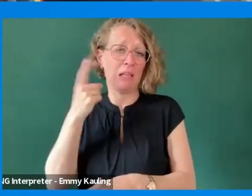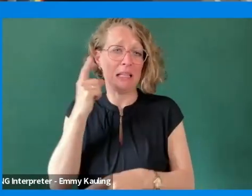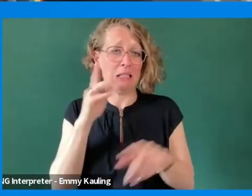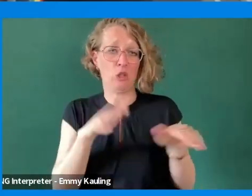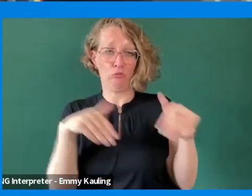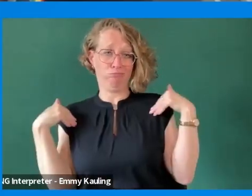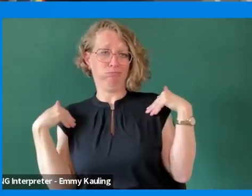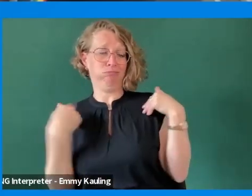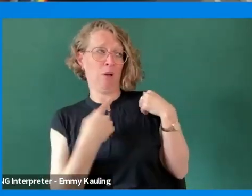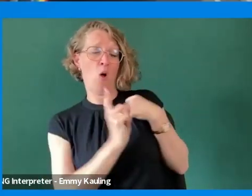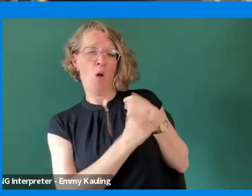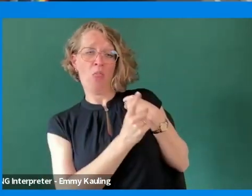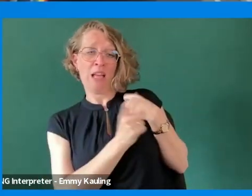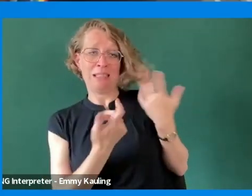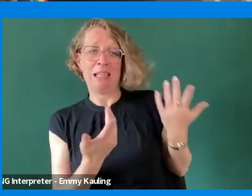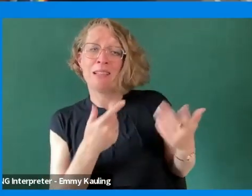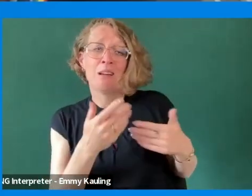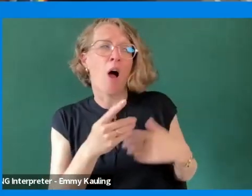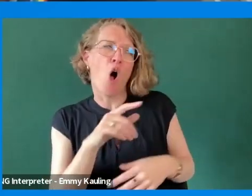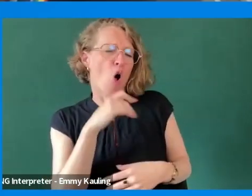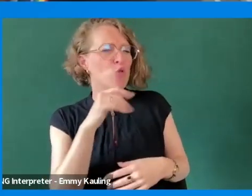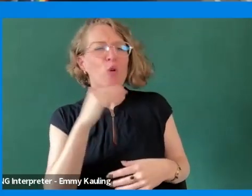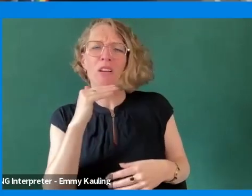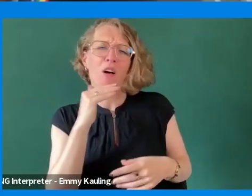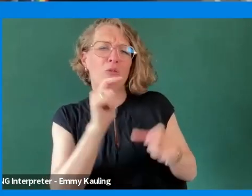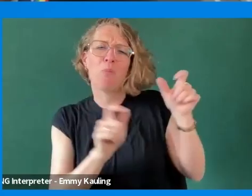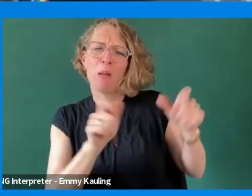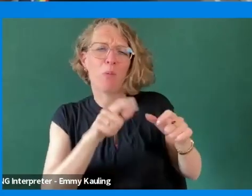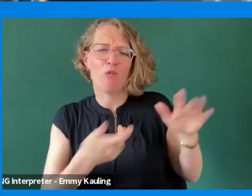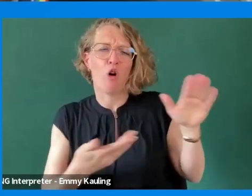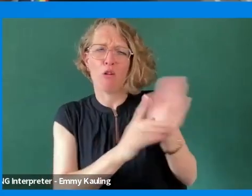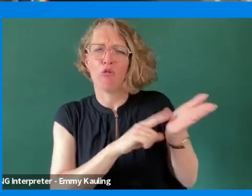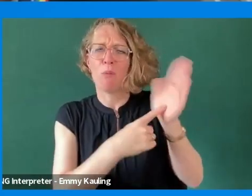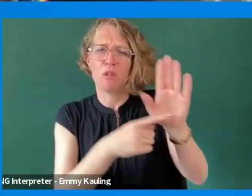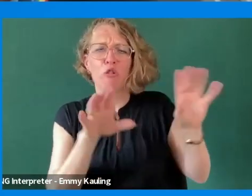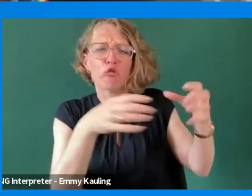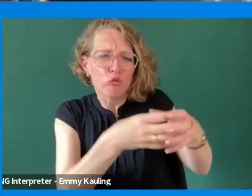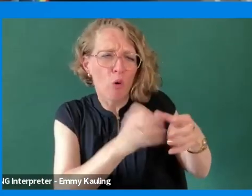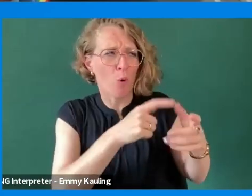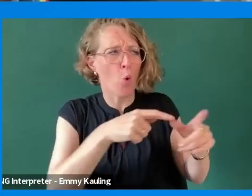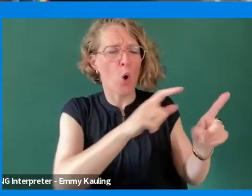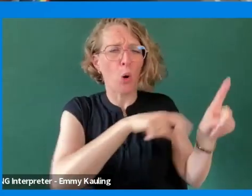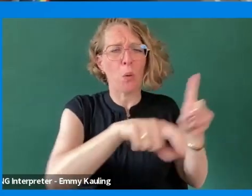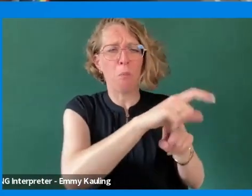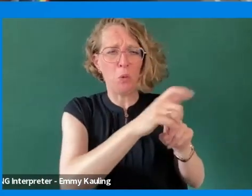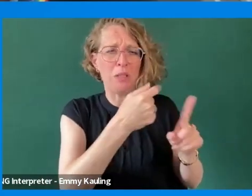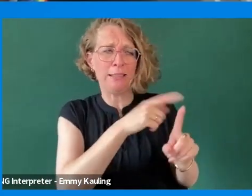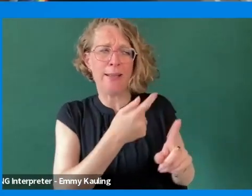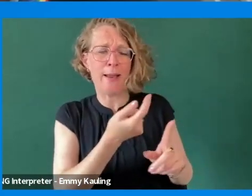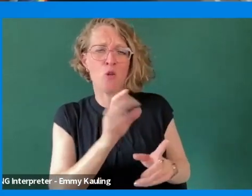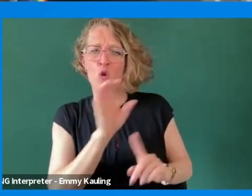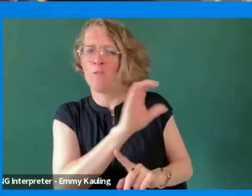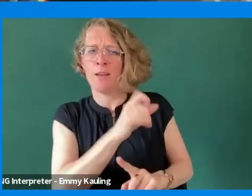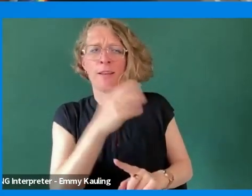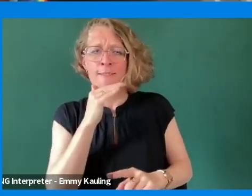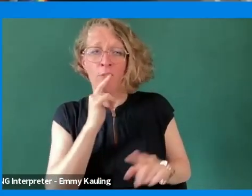from patterns of data that say there are not enough people from this underrepresented demographic or community who receive funding.